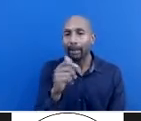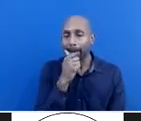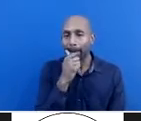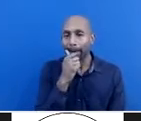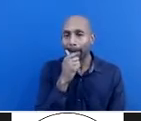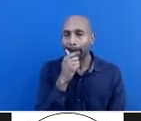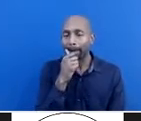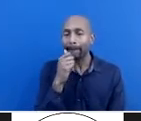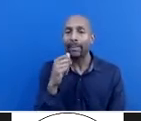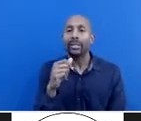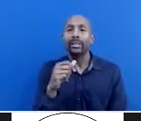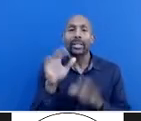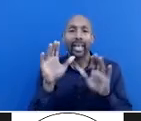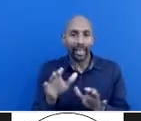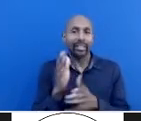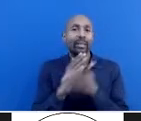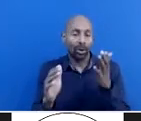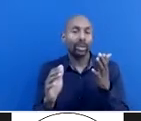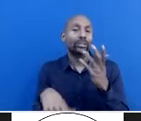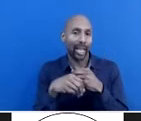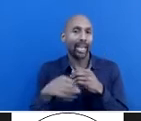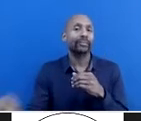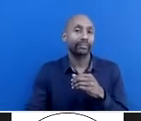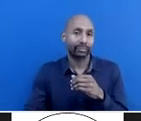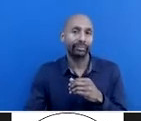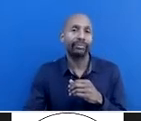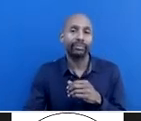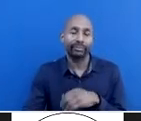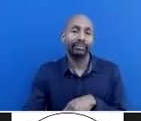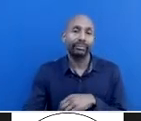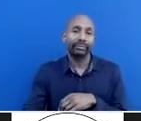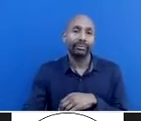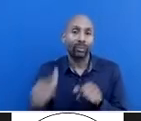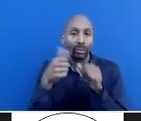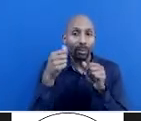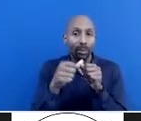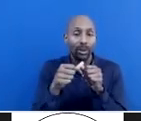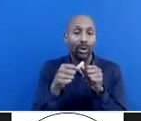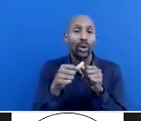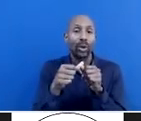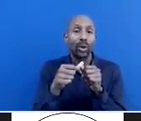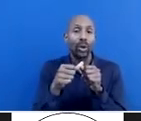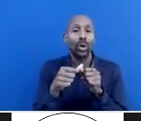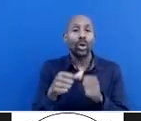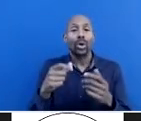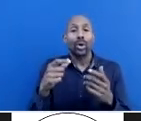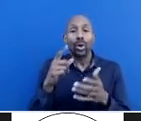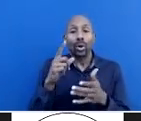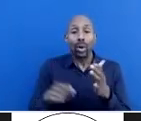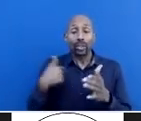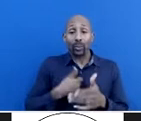an excellent interjection and intervention. Let's not forget that the making of what constitutes Blackness is